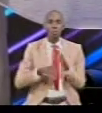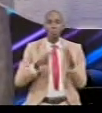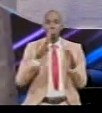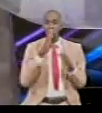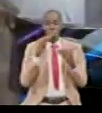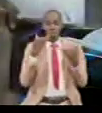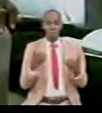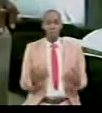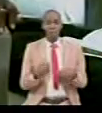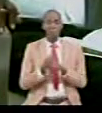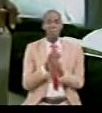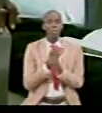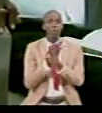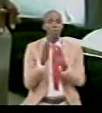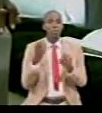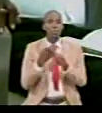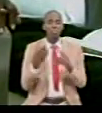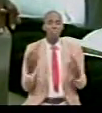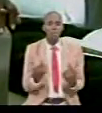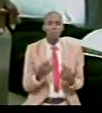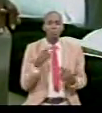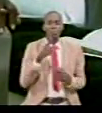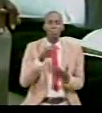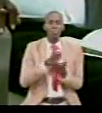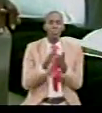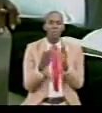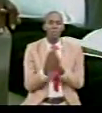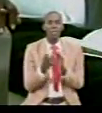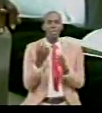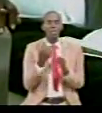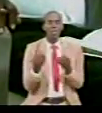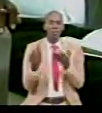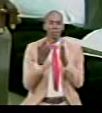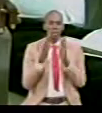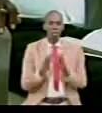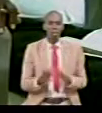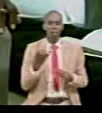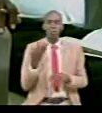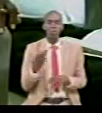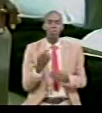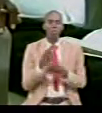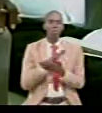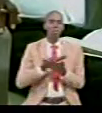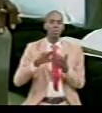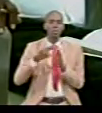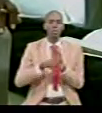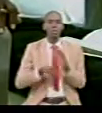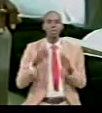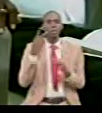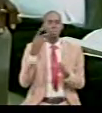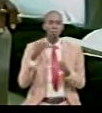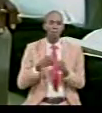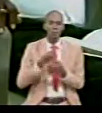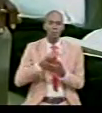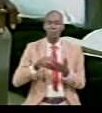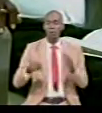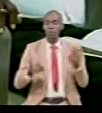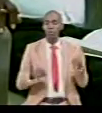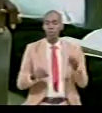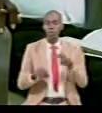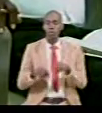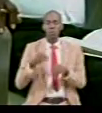from sin. Ye became the servants of righteousness. Look at verse 22. In